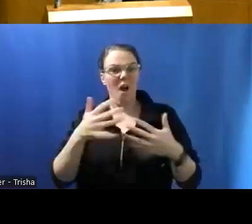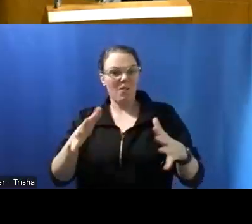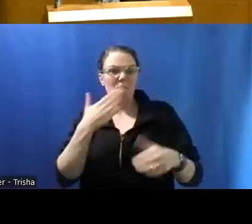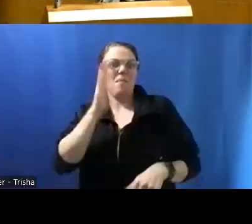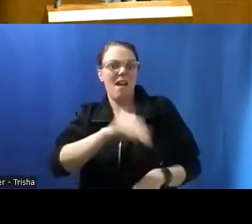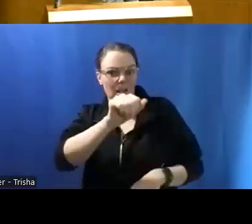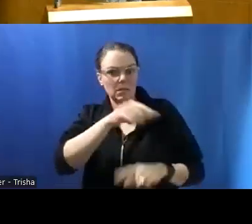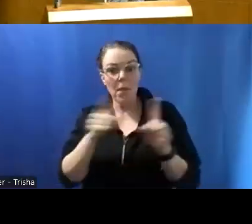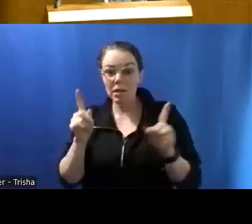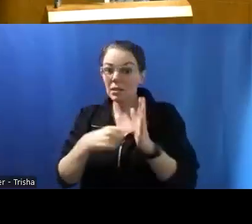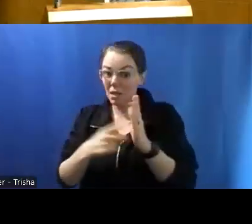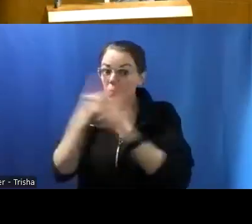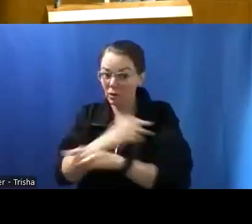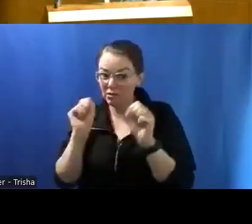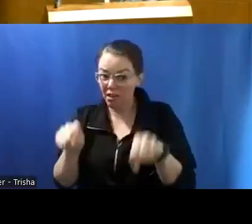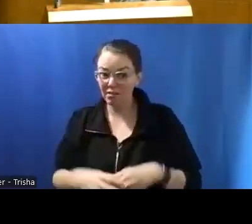But sometimes the